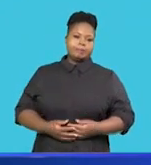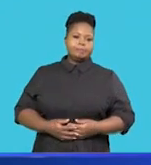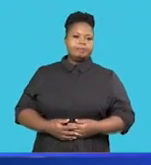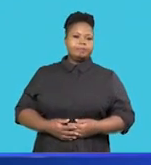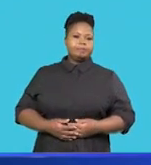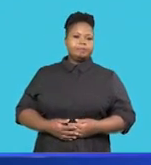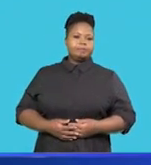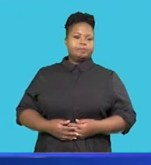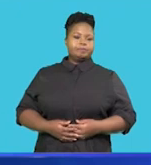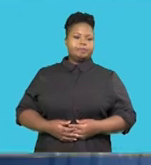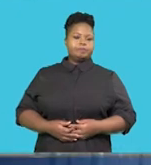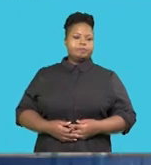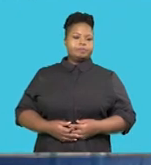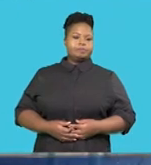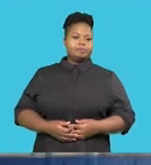tsa sesadi.